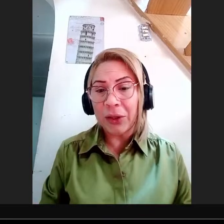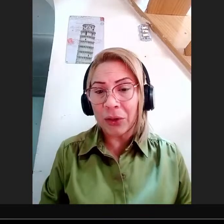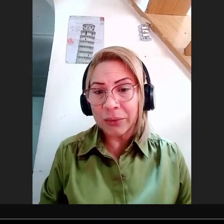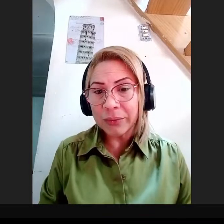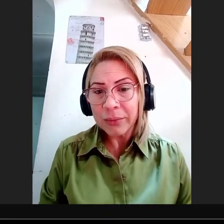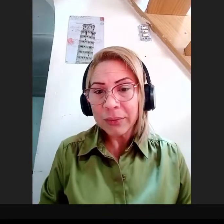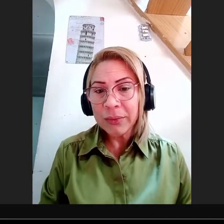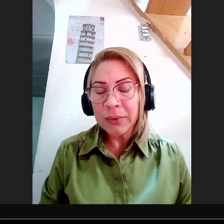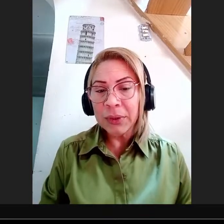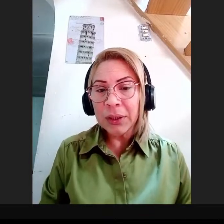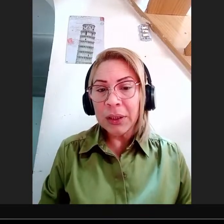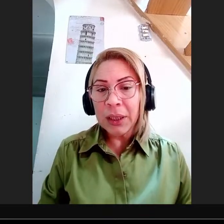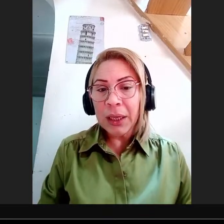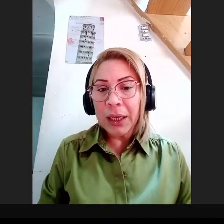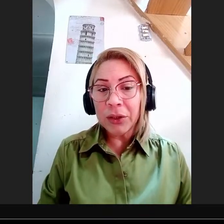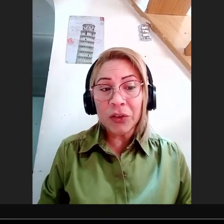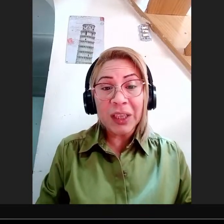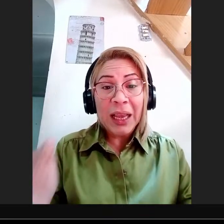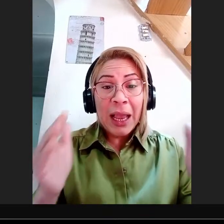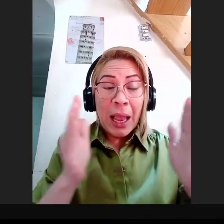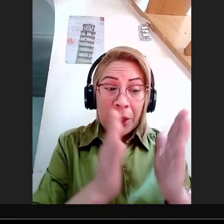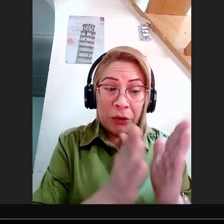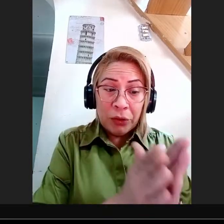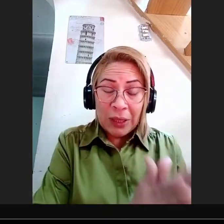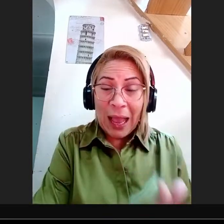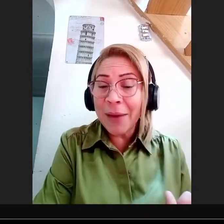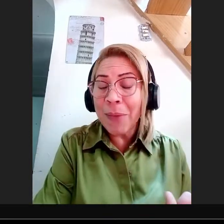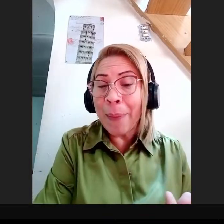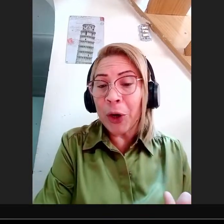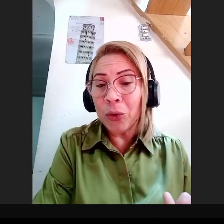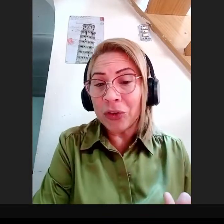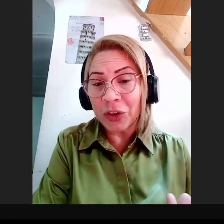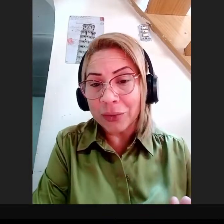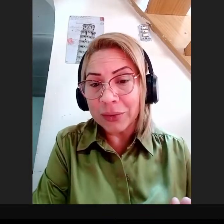right. I mean, there's a backdrop to all of this.